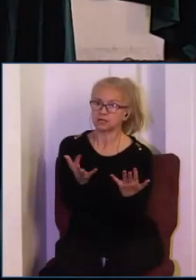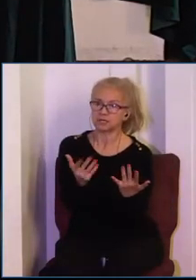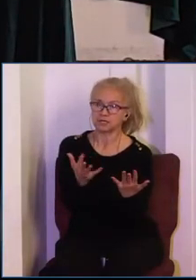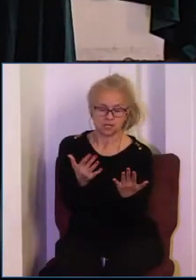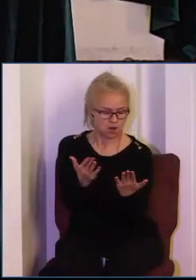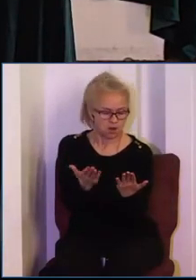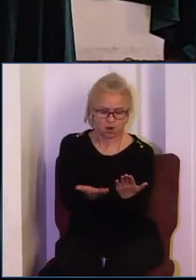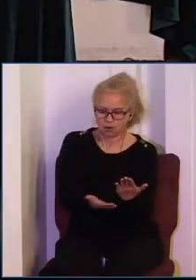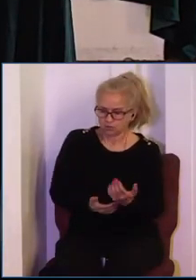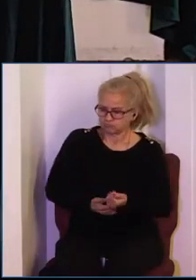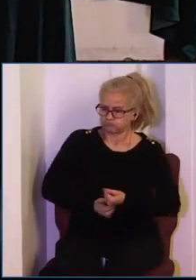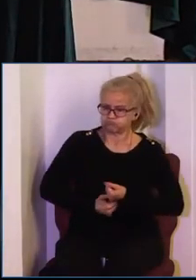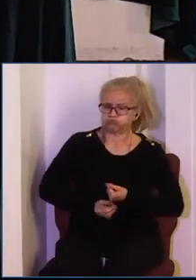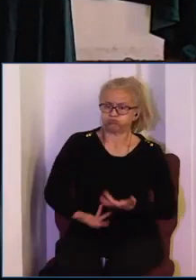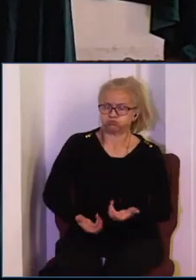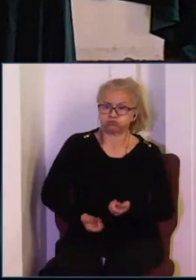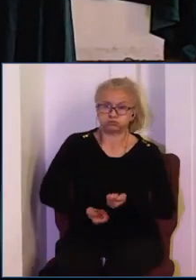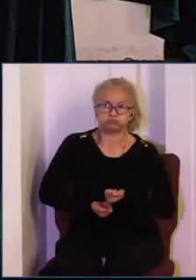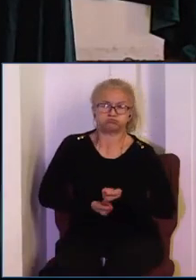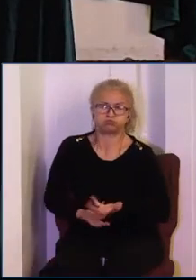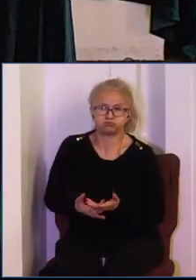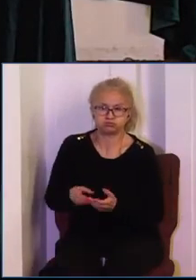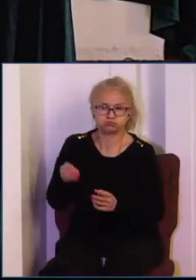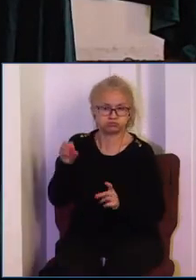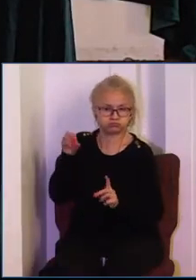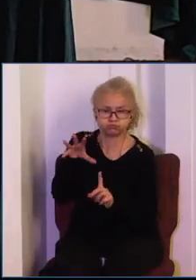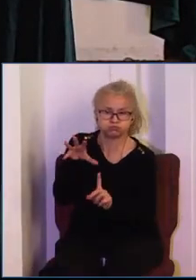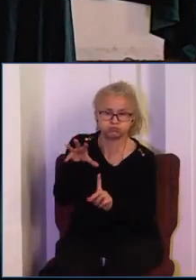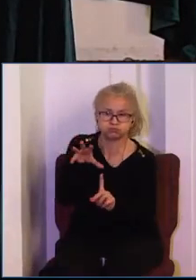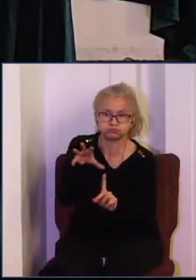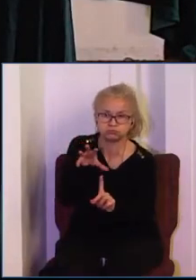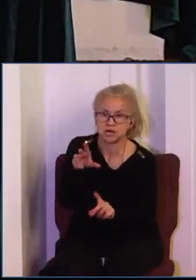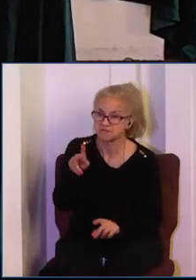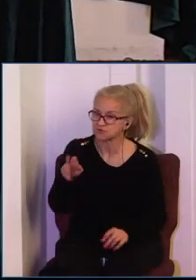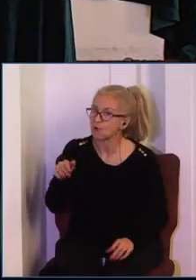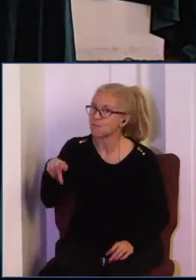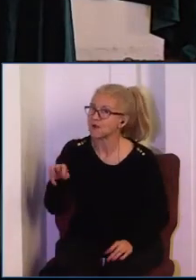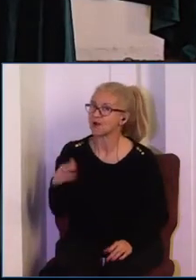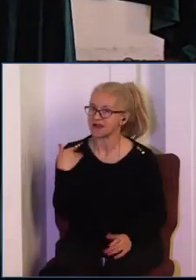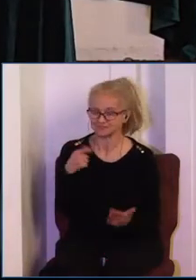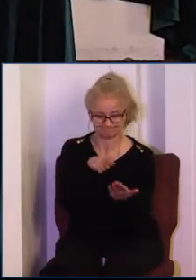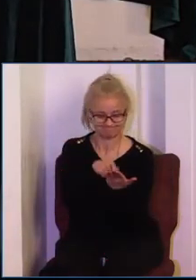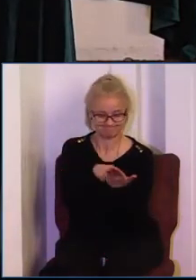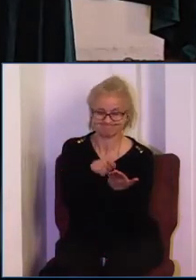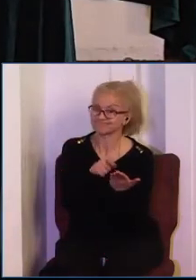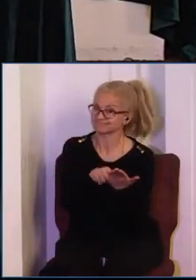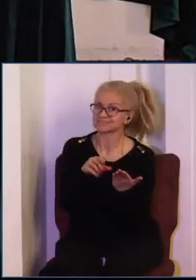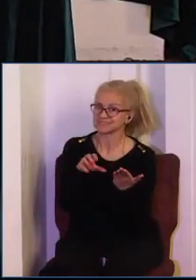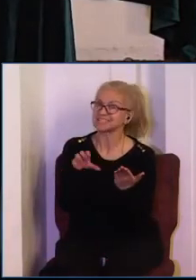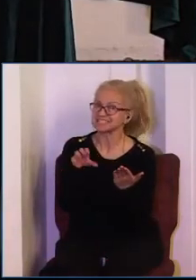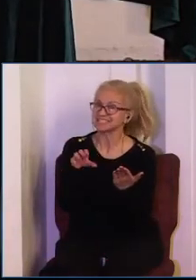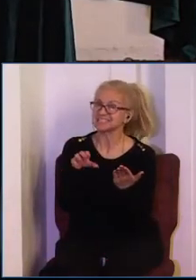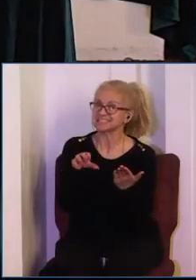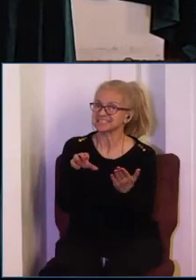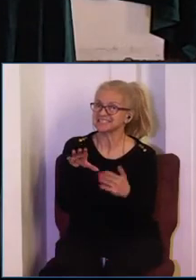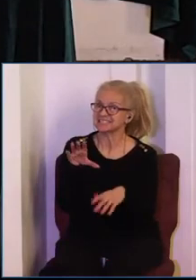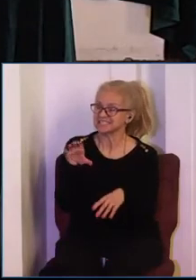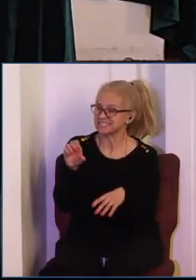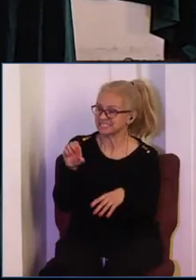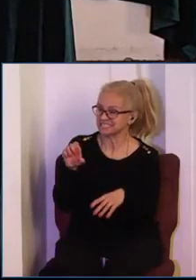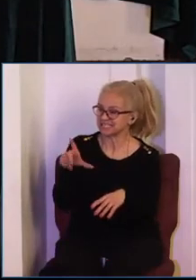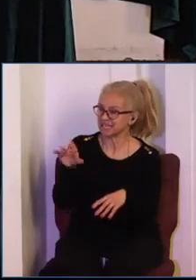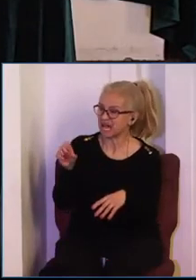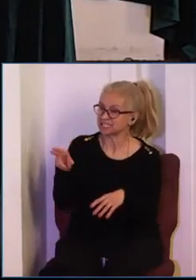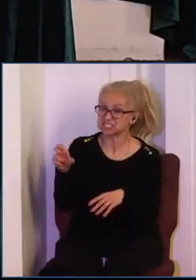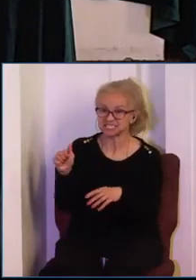wrapping that Troy Perry has. That's what Elijah had for Elisha had for